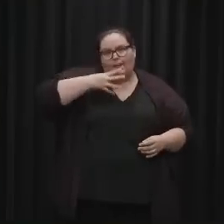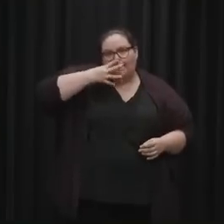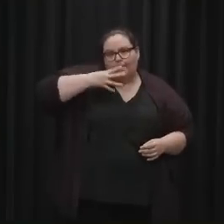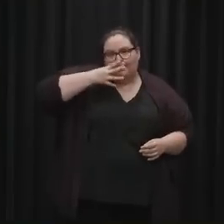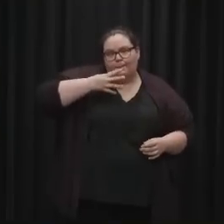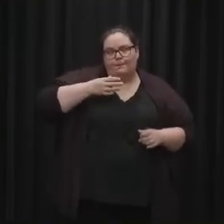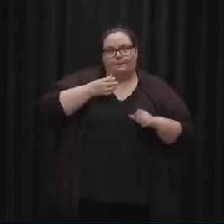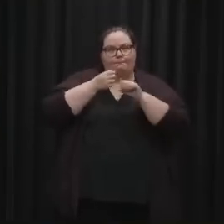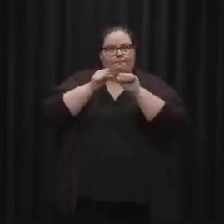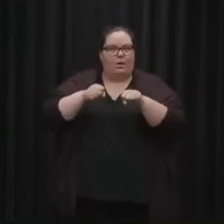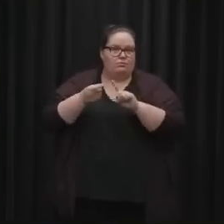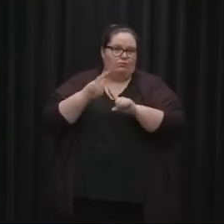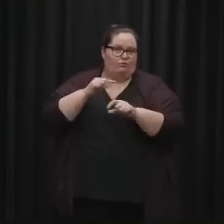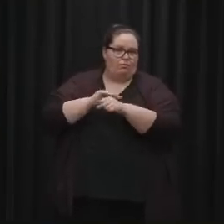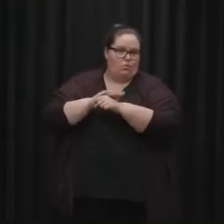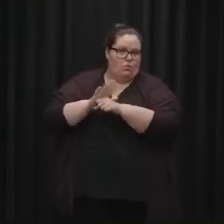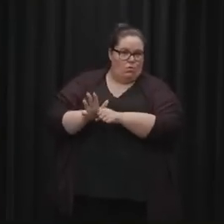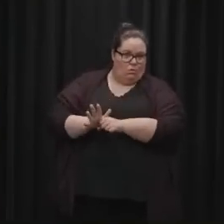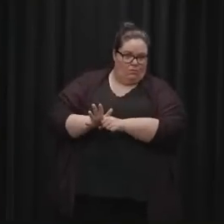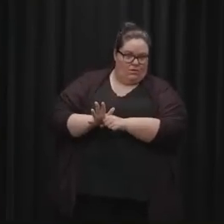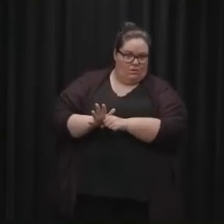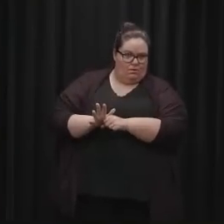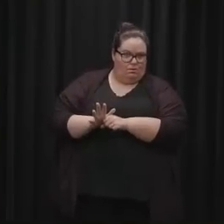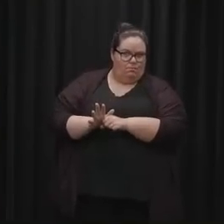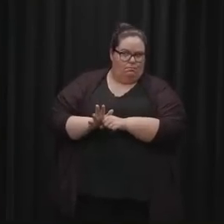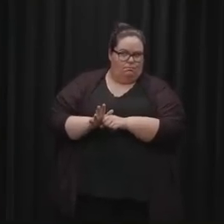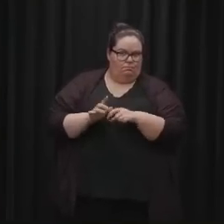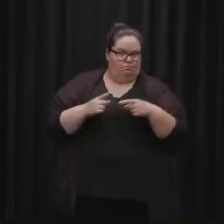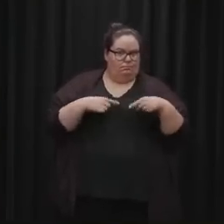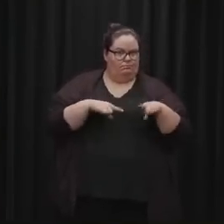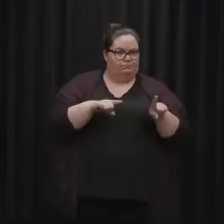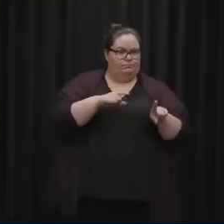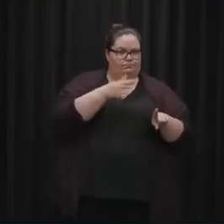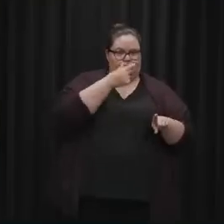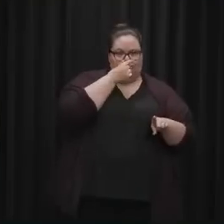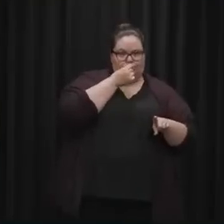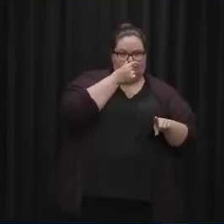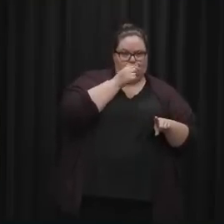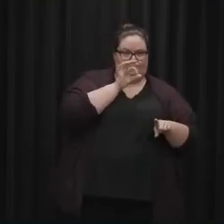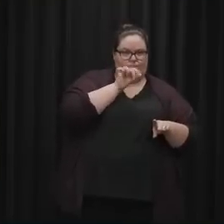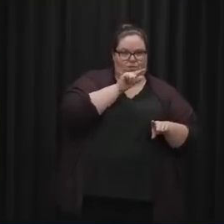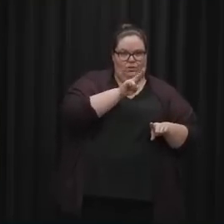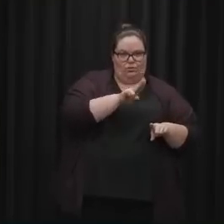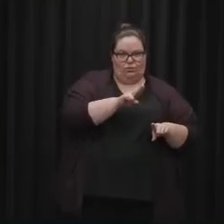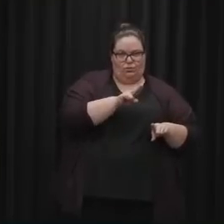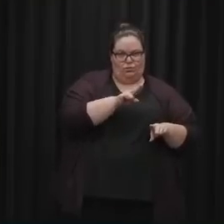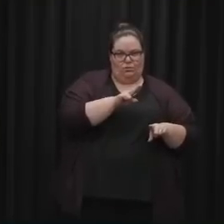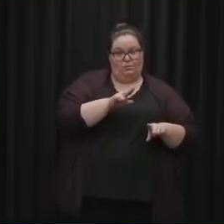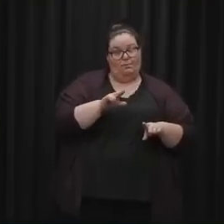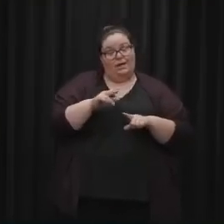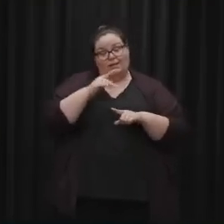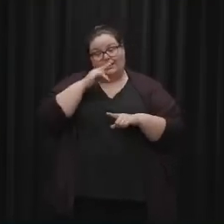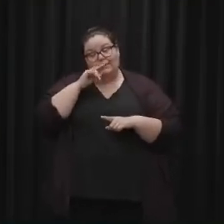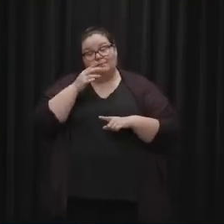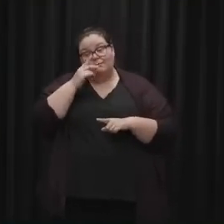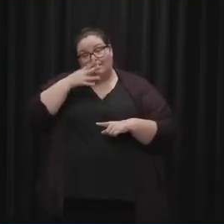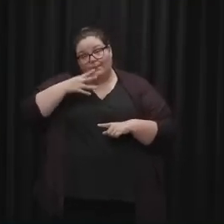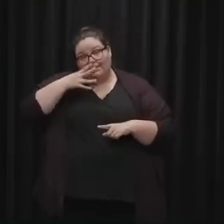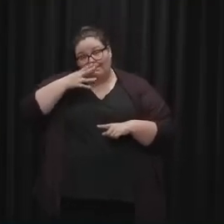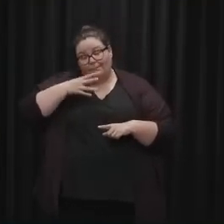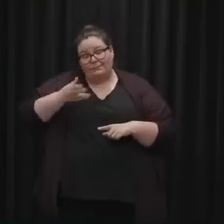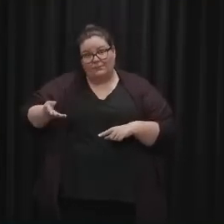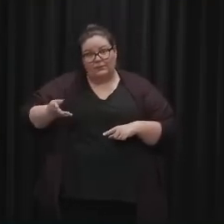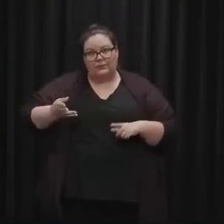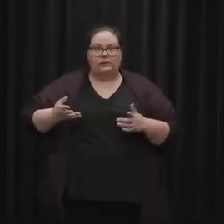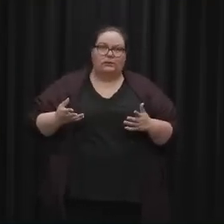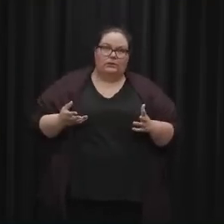a symptom that is has been shown to be in cases in children who have COVID and have tested positive.